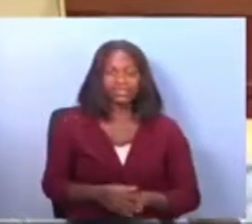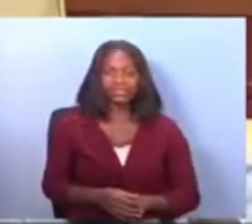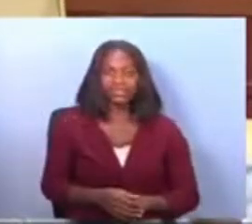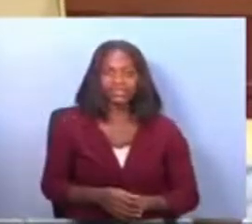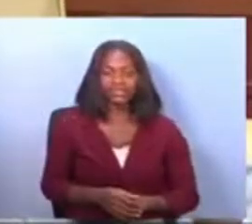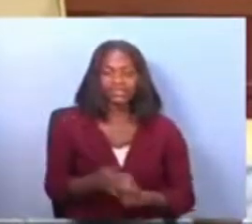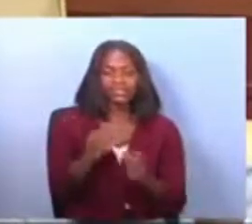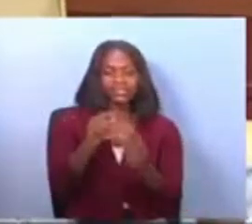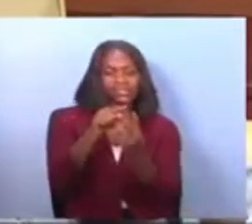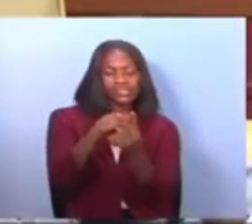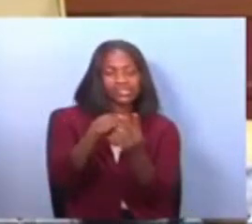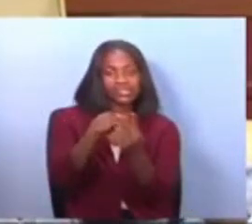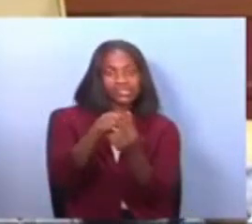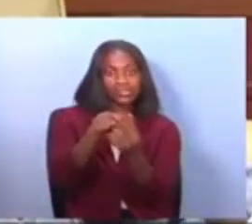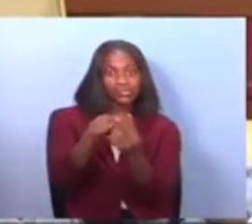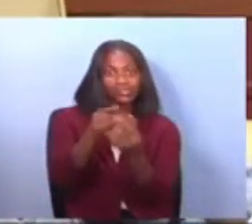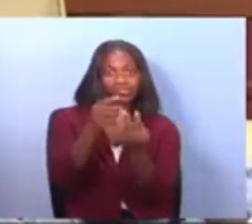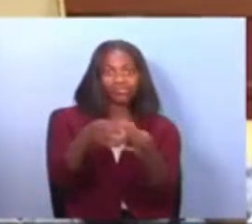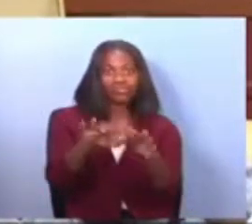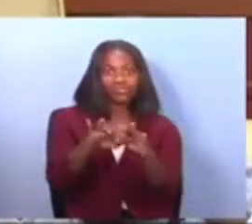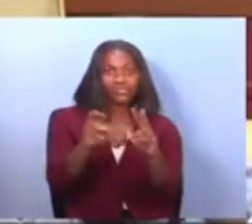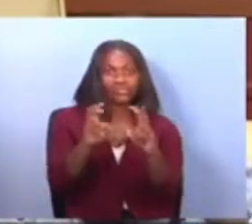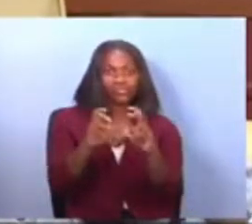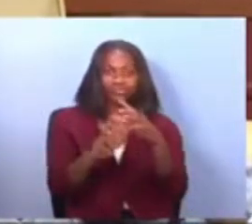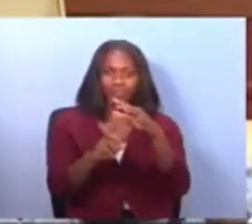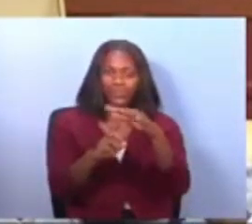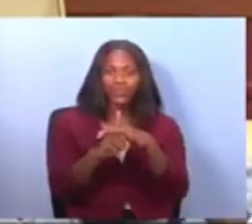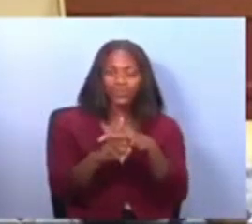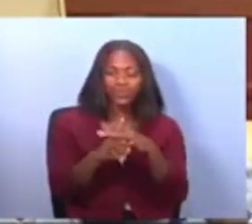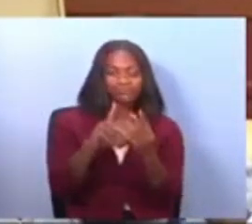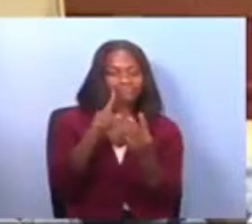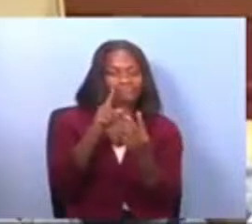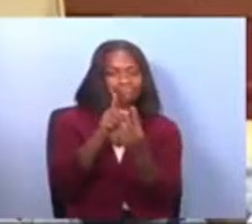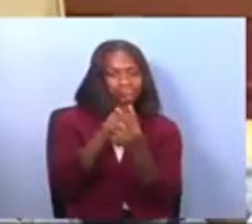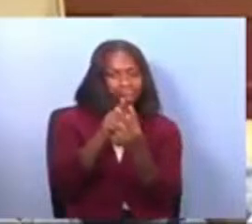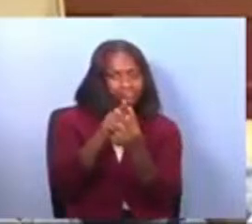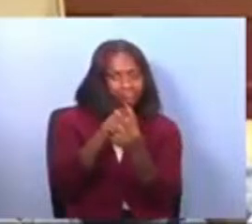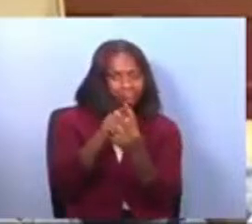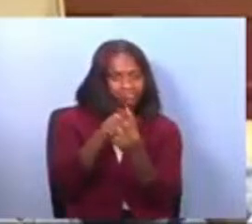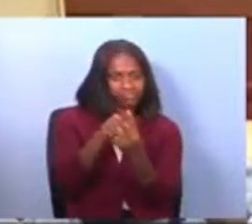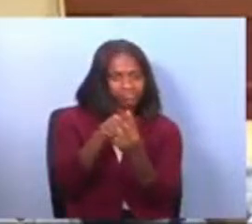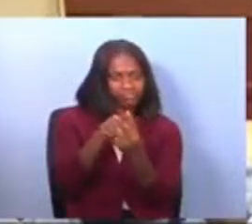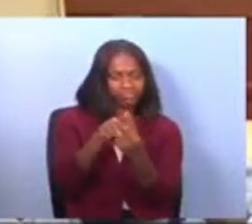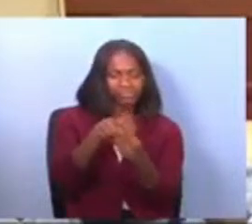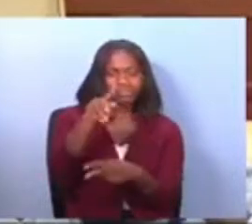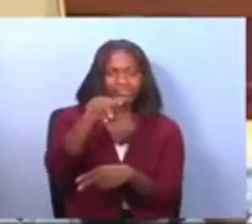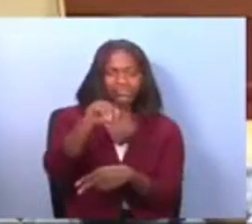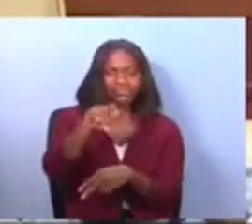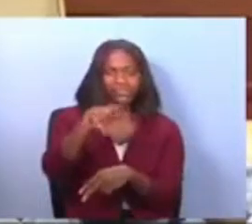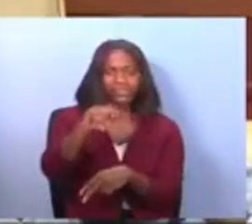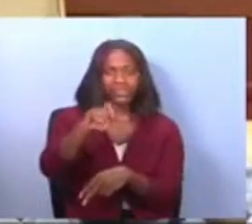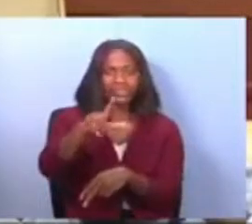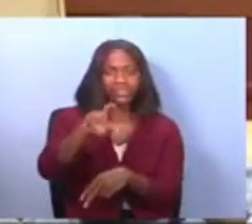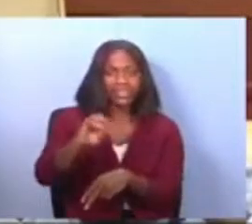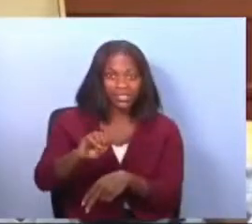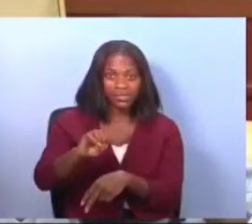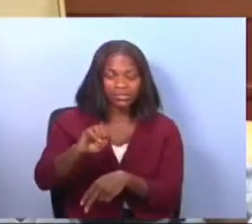some two important issues came up. First one was to do with titles of members of